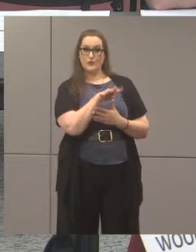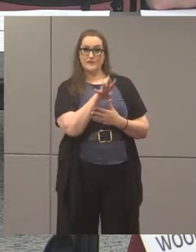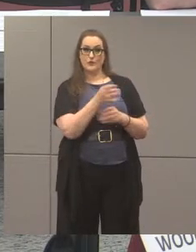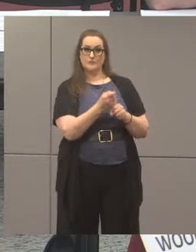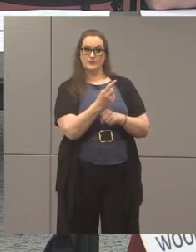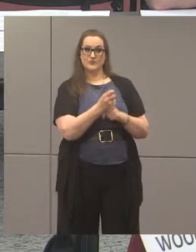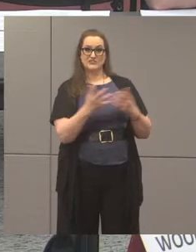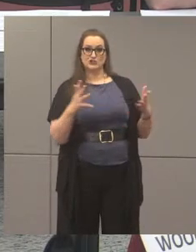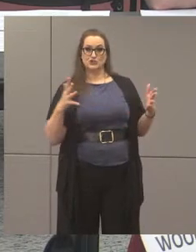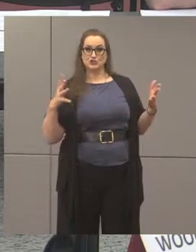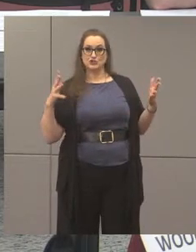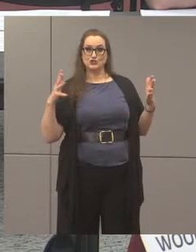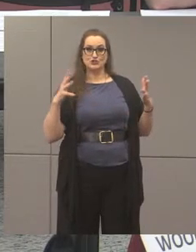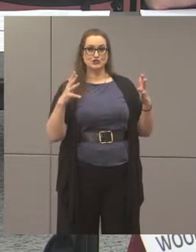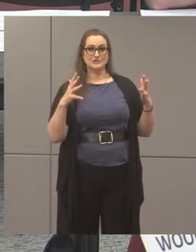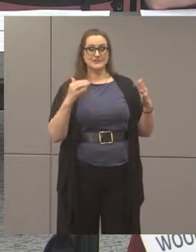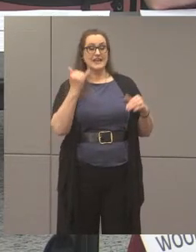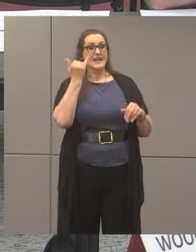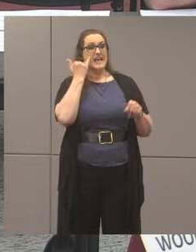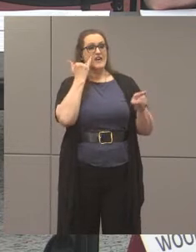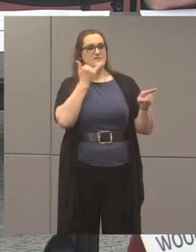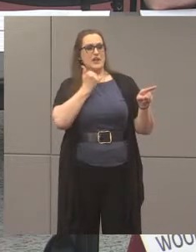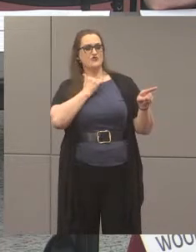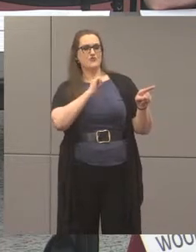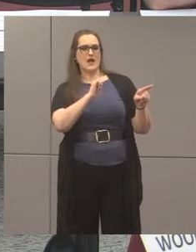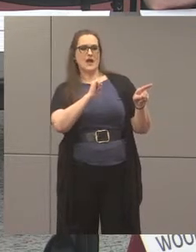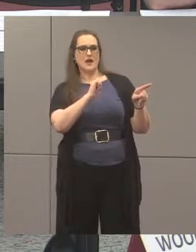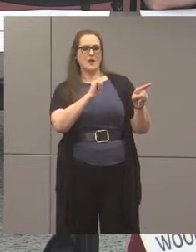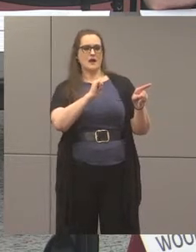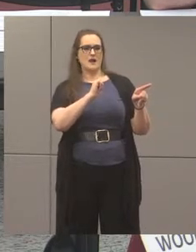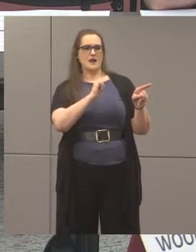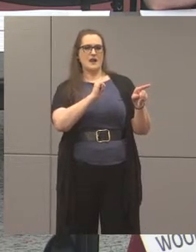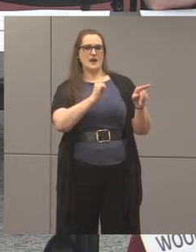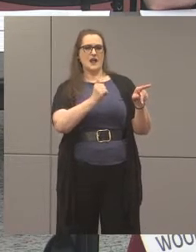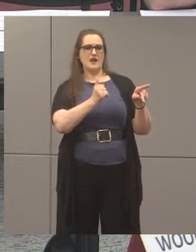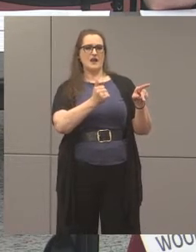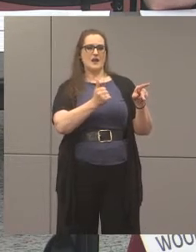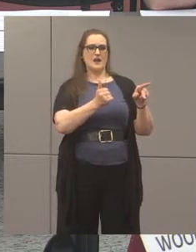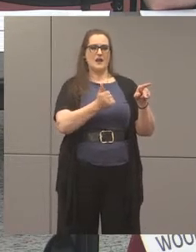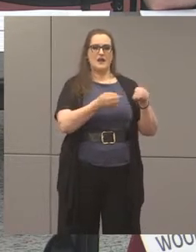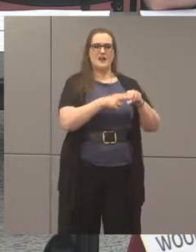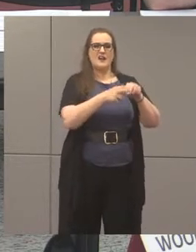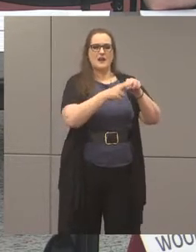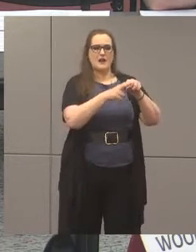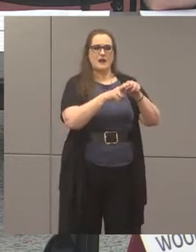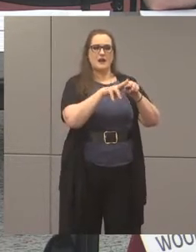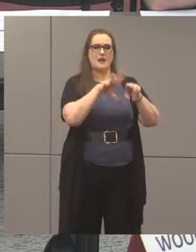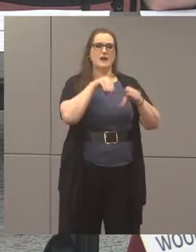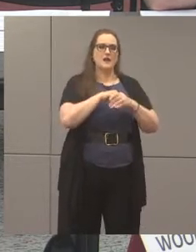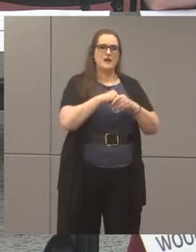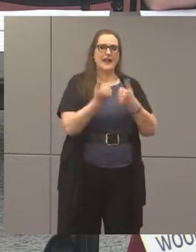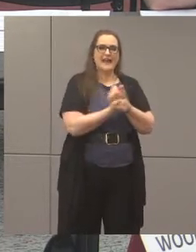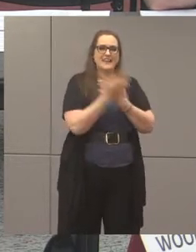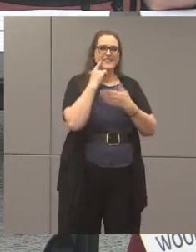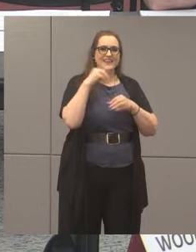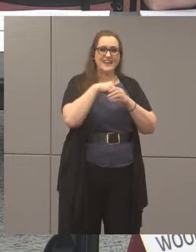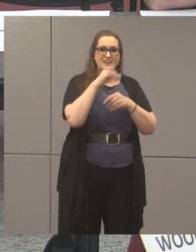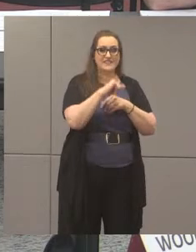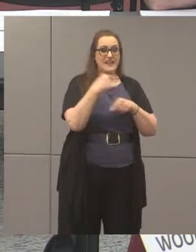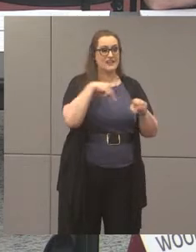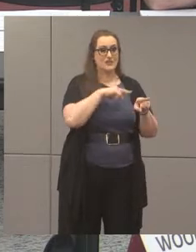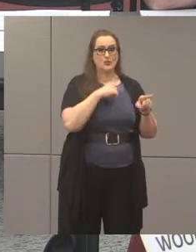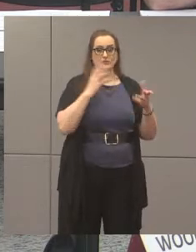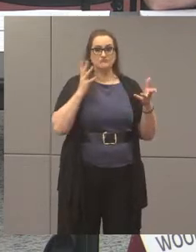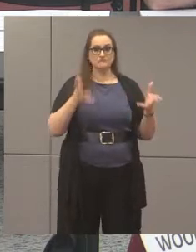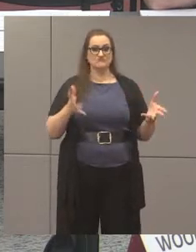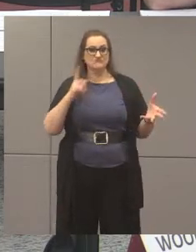year. And so if they try and build anything into this that leaves us open